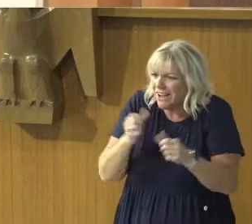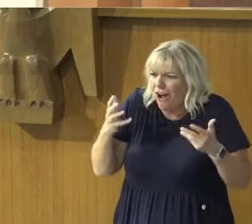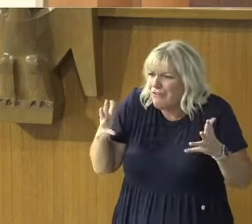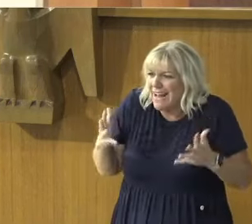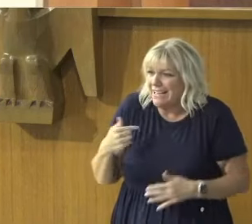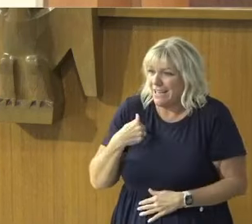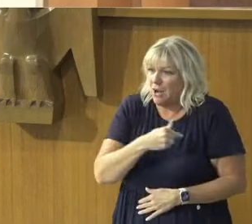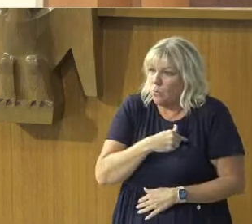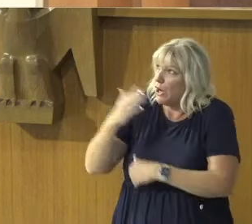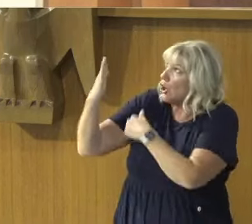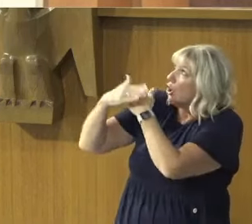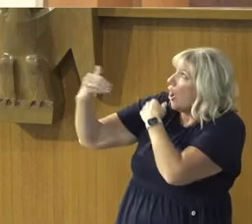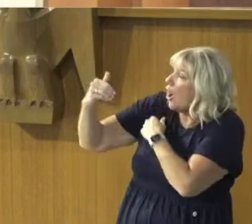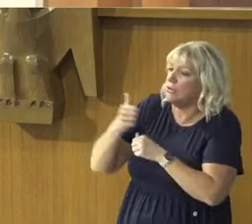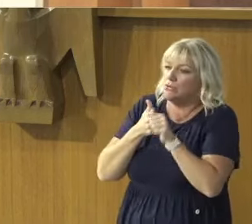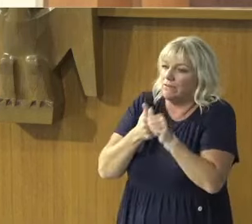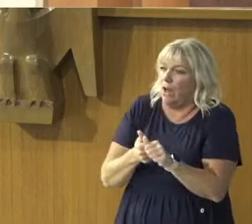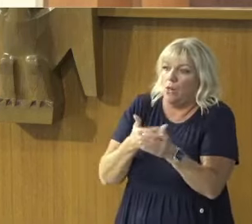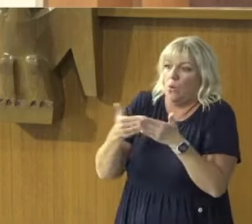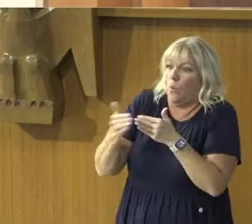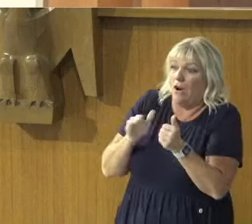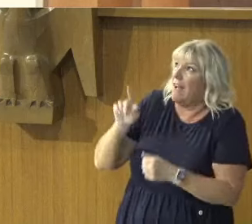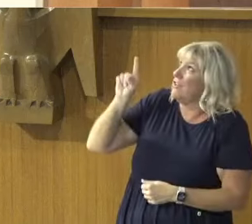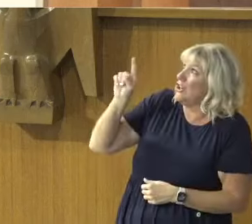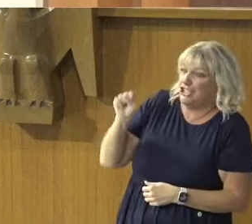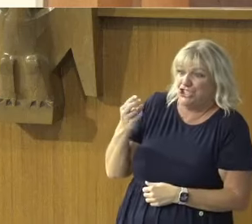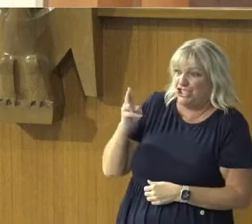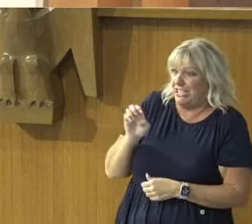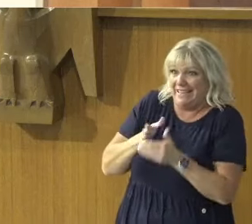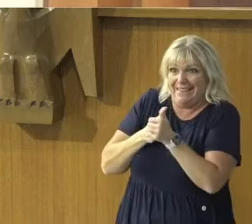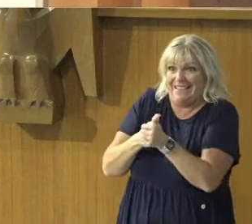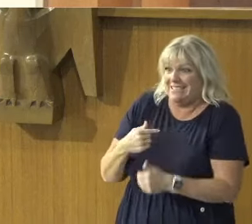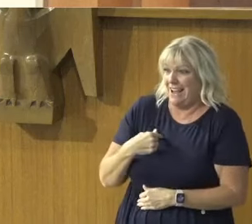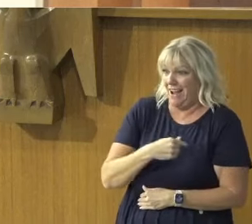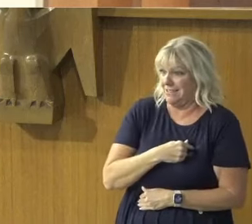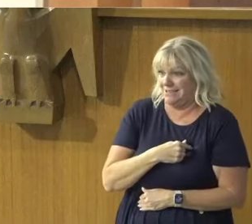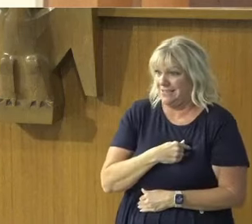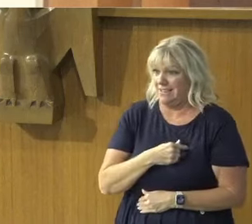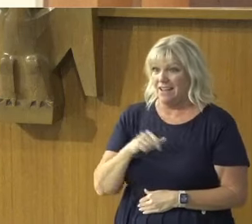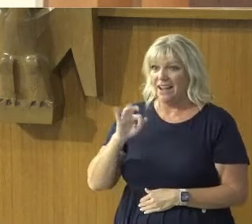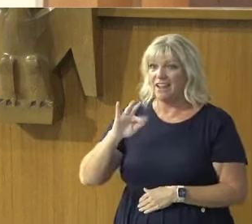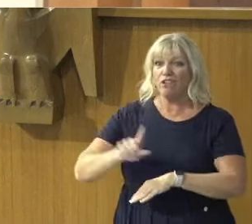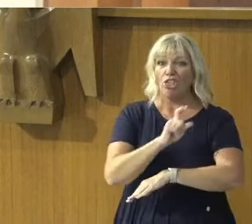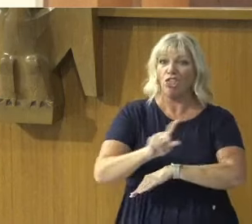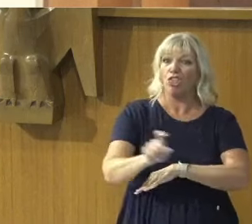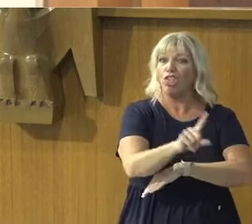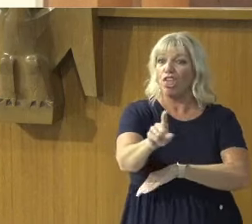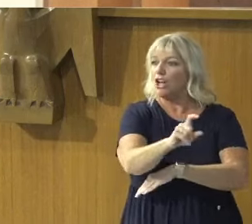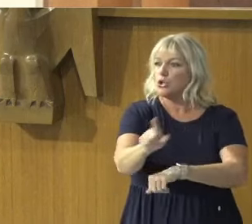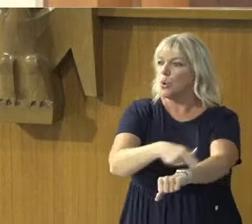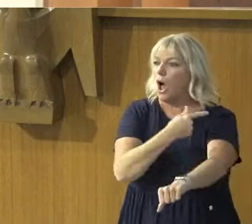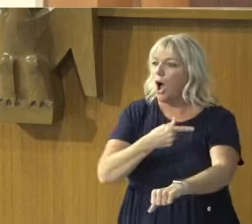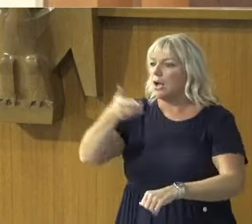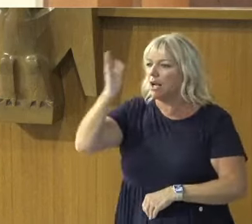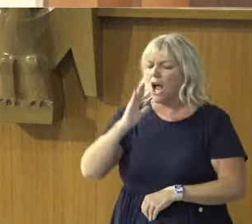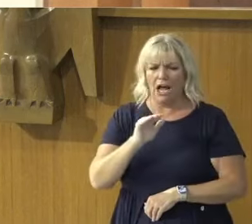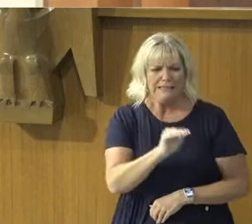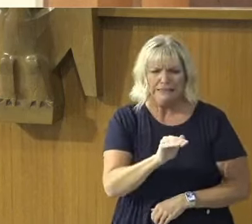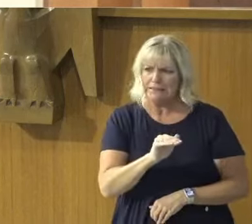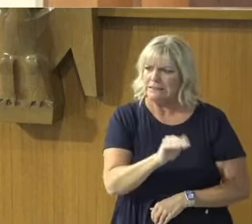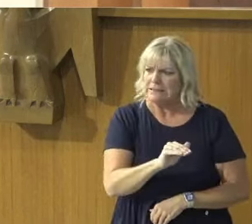called to follow wherever she leads. If we go too long wandering around, God usually tries to get our attention, sometimes by